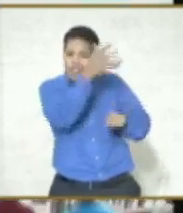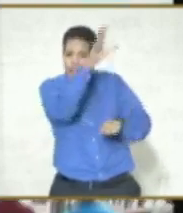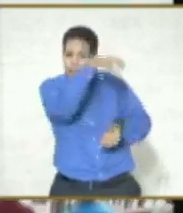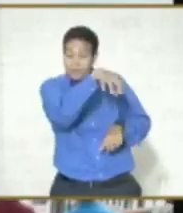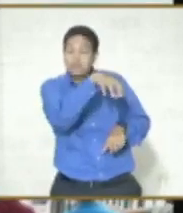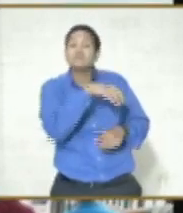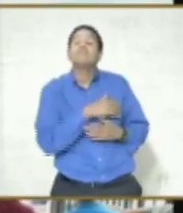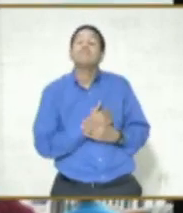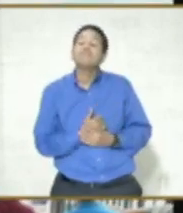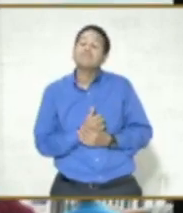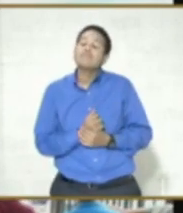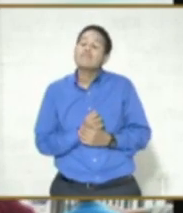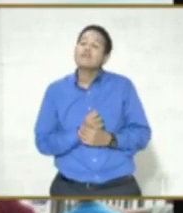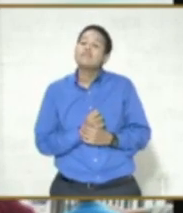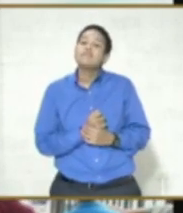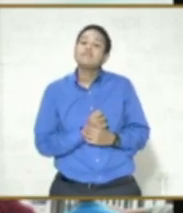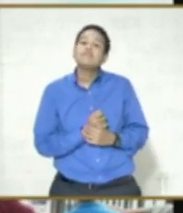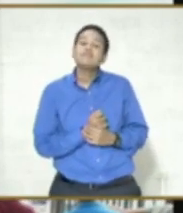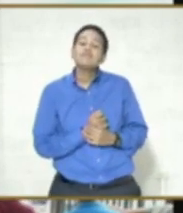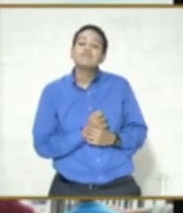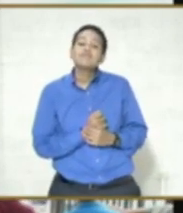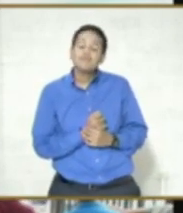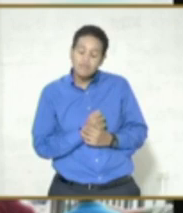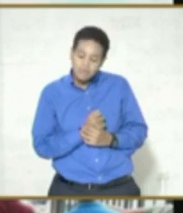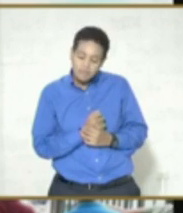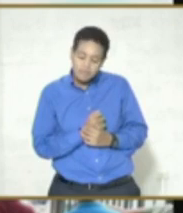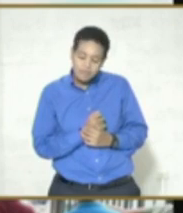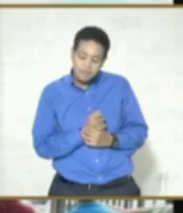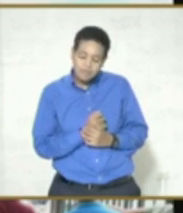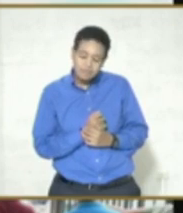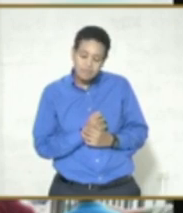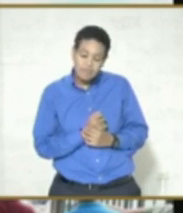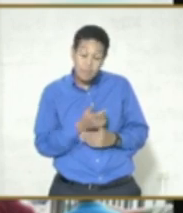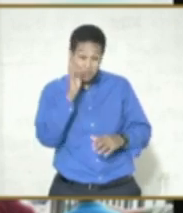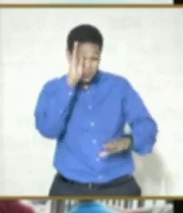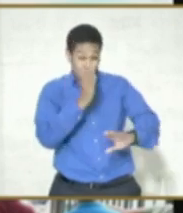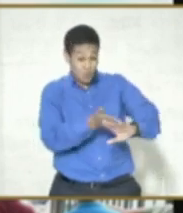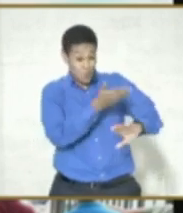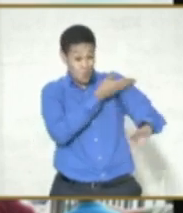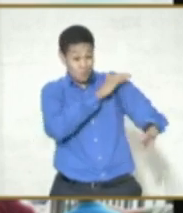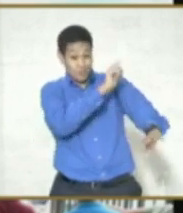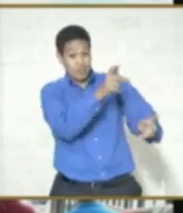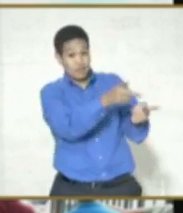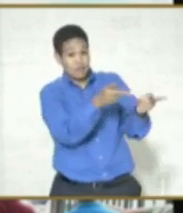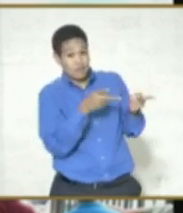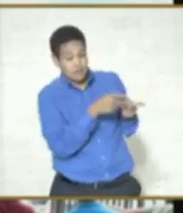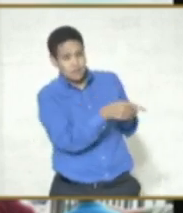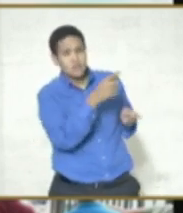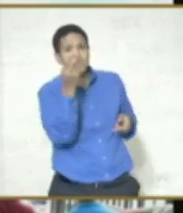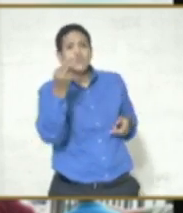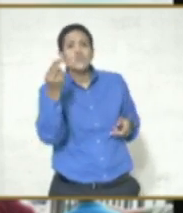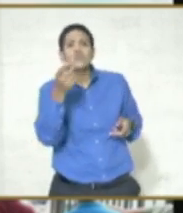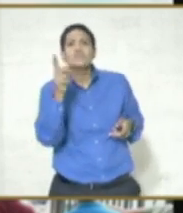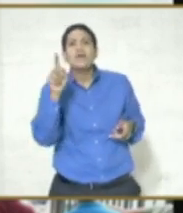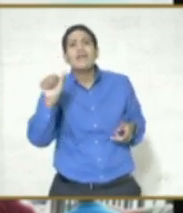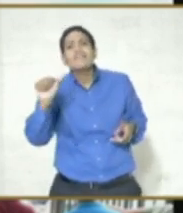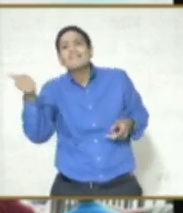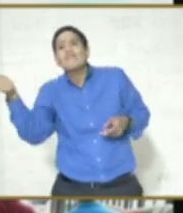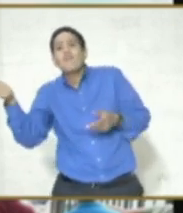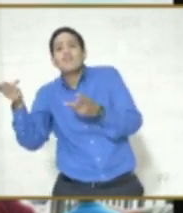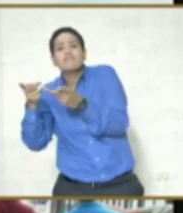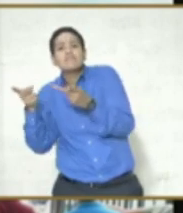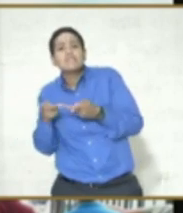at Church Street, we will also upgrade that to be used as another